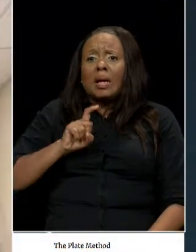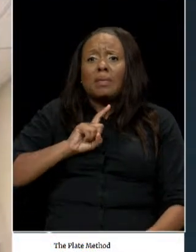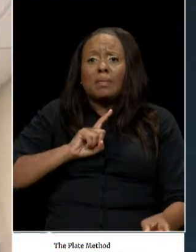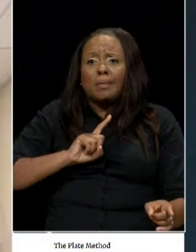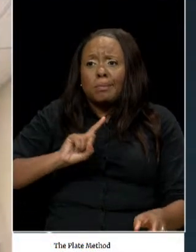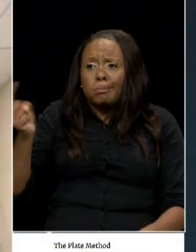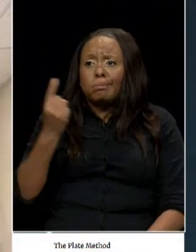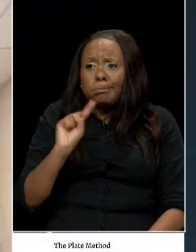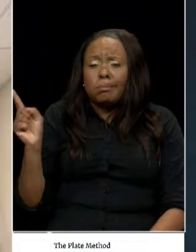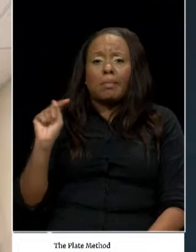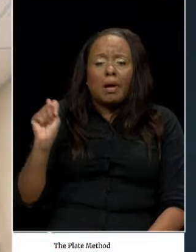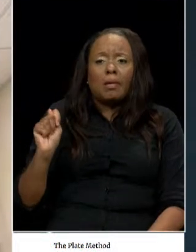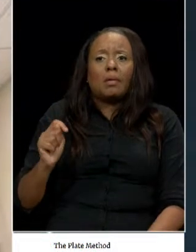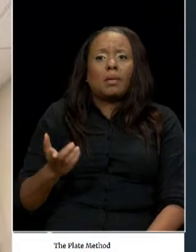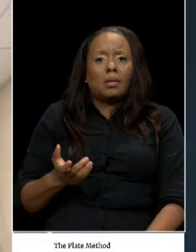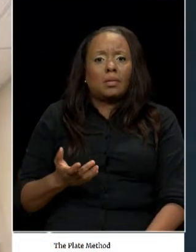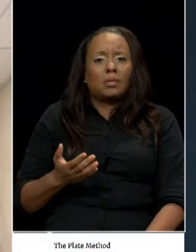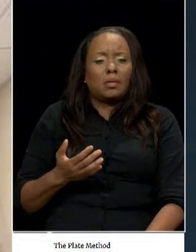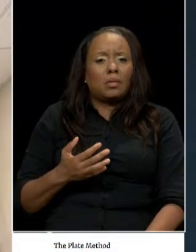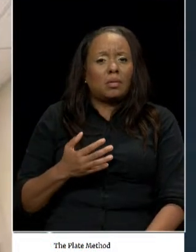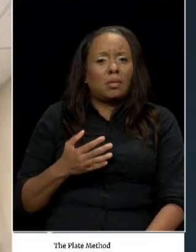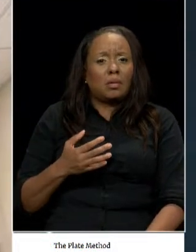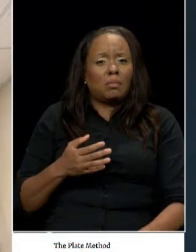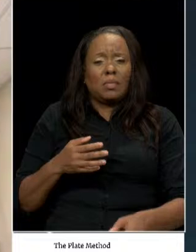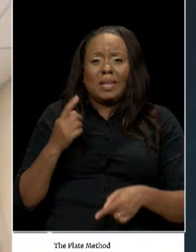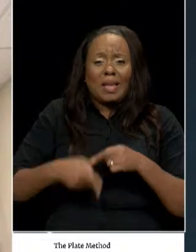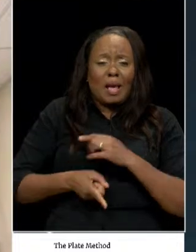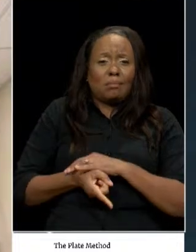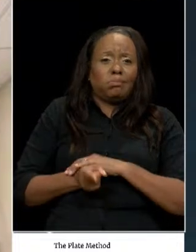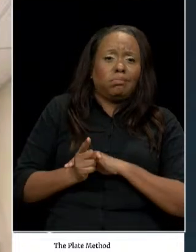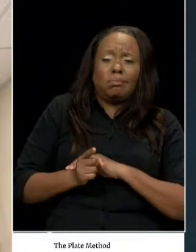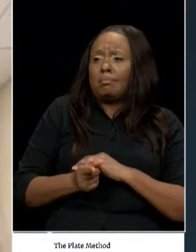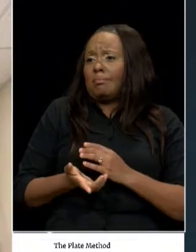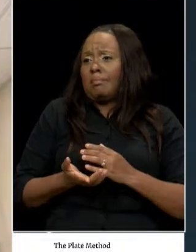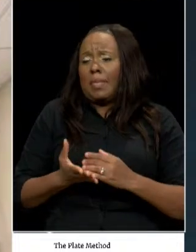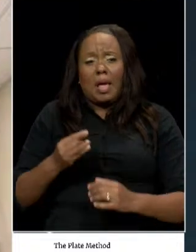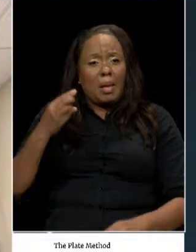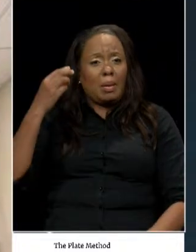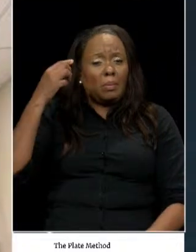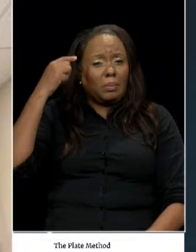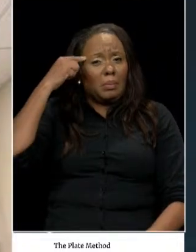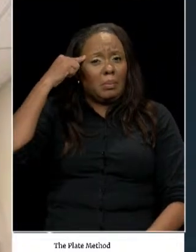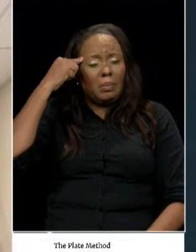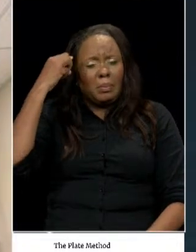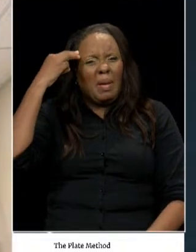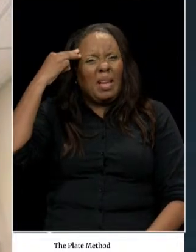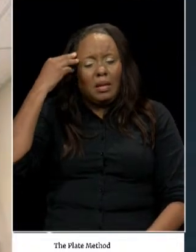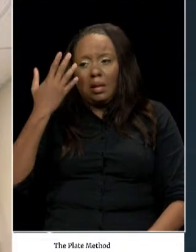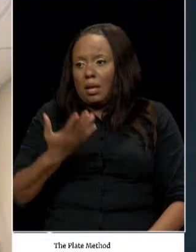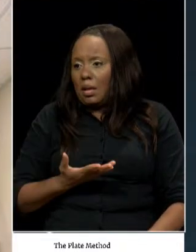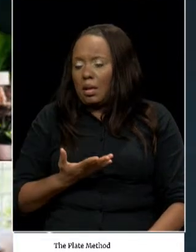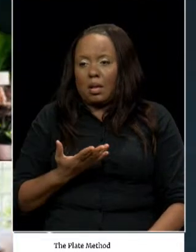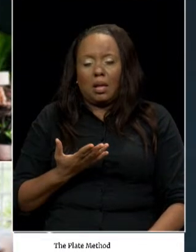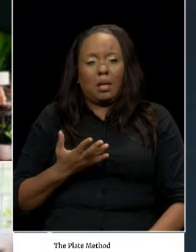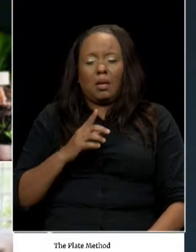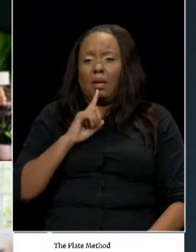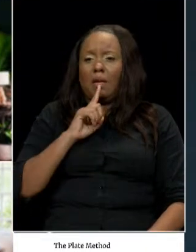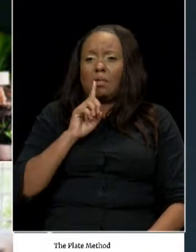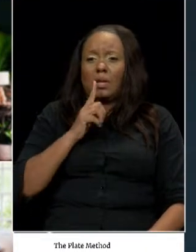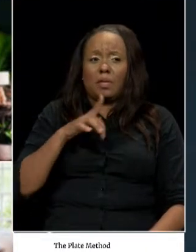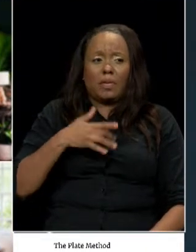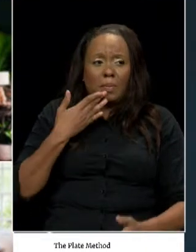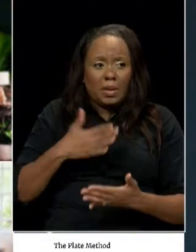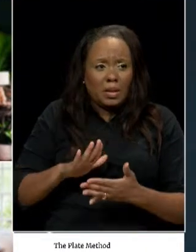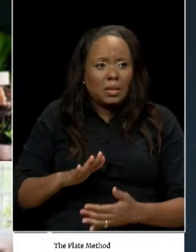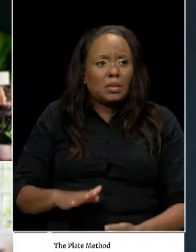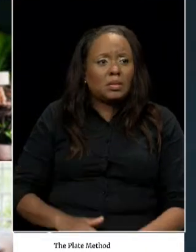you physically, but also psychologically because of those issues of having to avoid very frequently. How much trying fear? to keep it